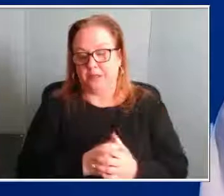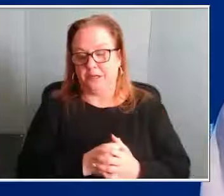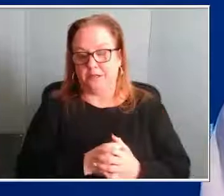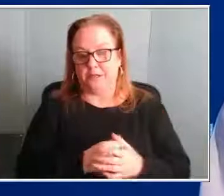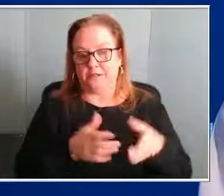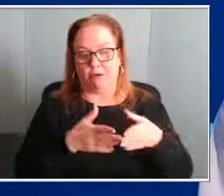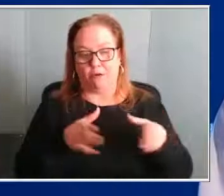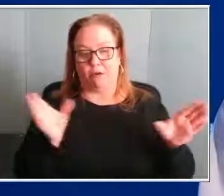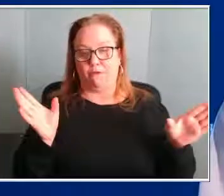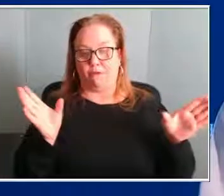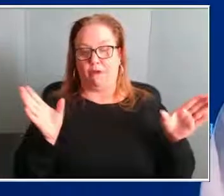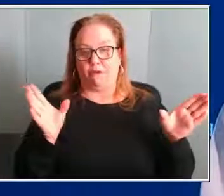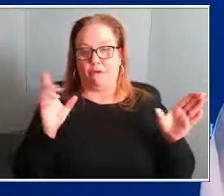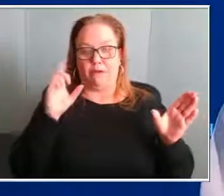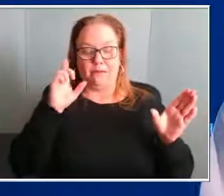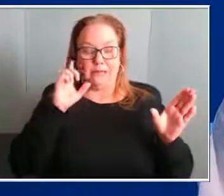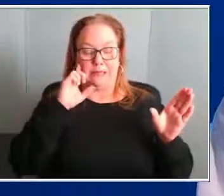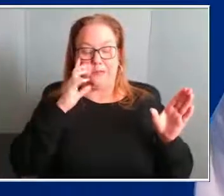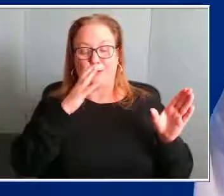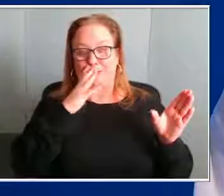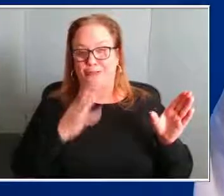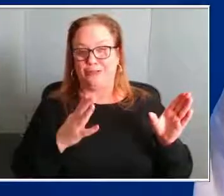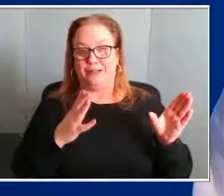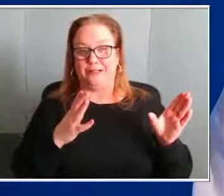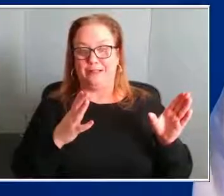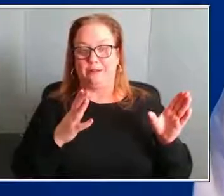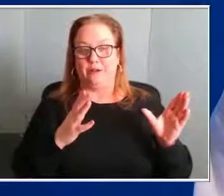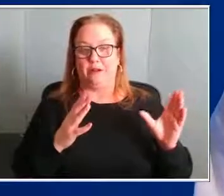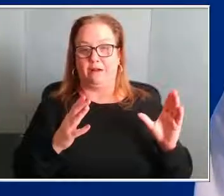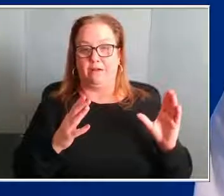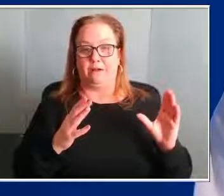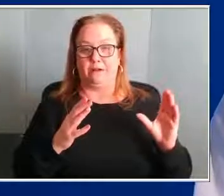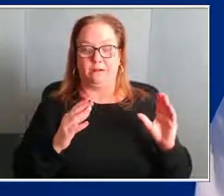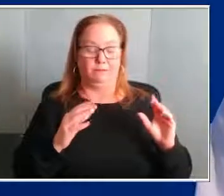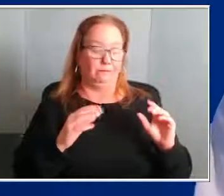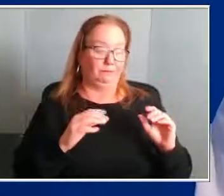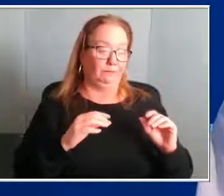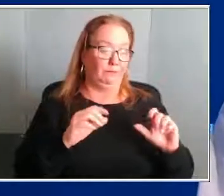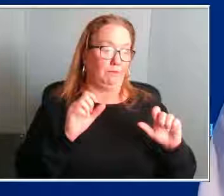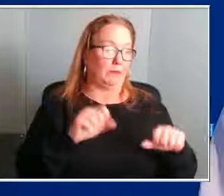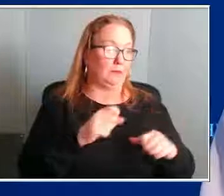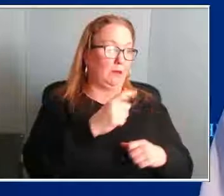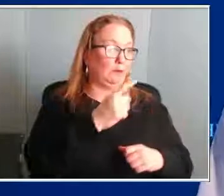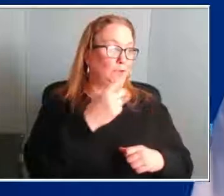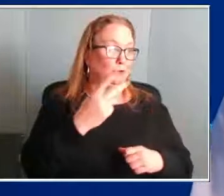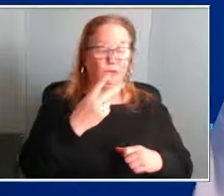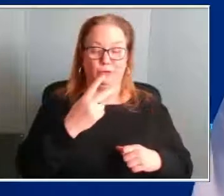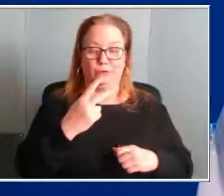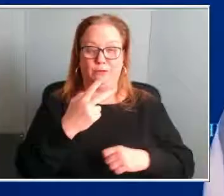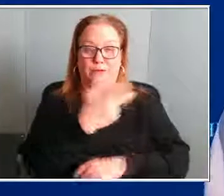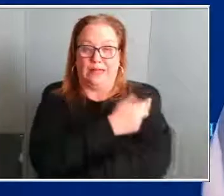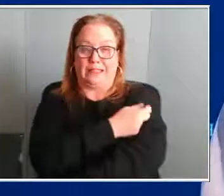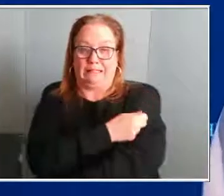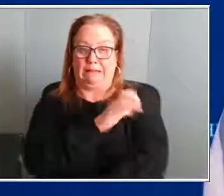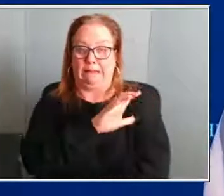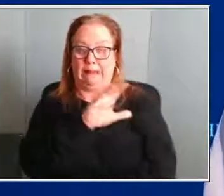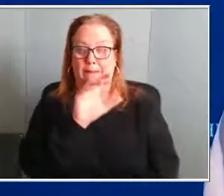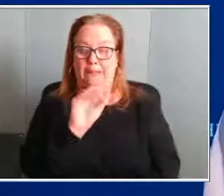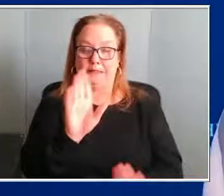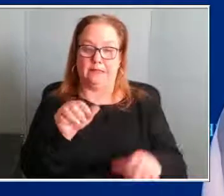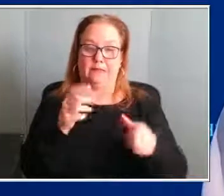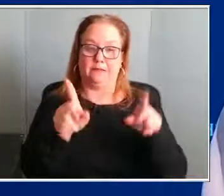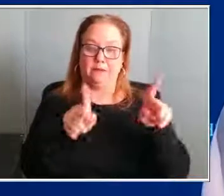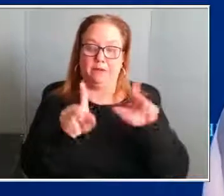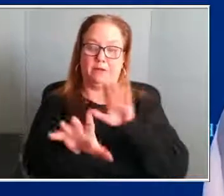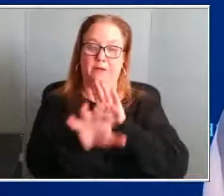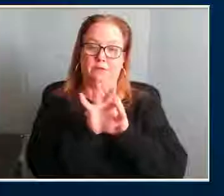overall, it sounds really good, and if we have more than one vaccine candidate out there, I think that's great. Gives people the ability to choose